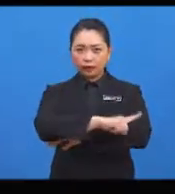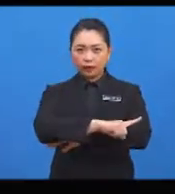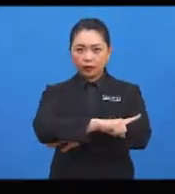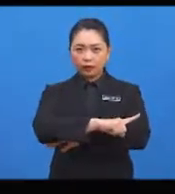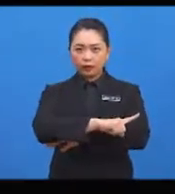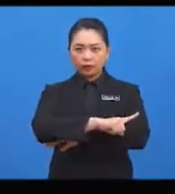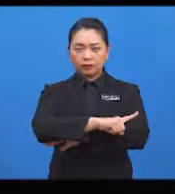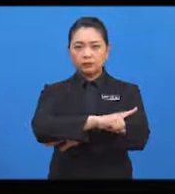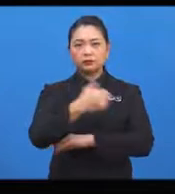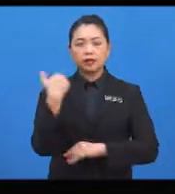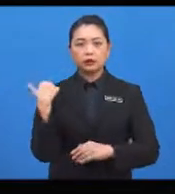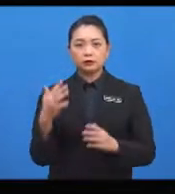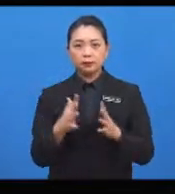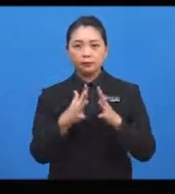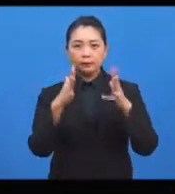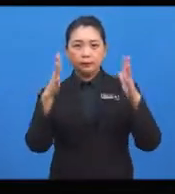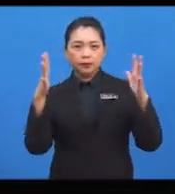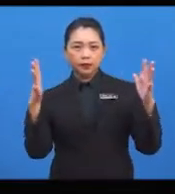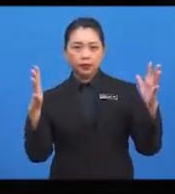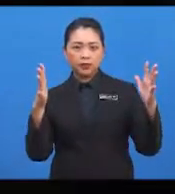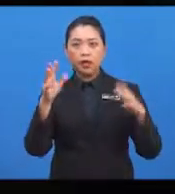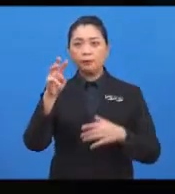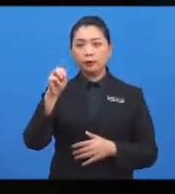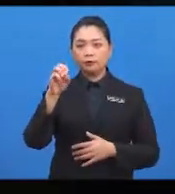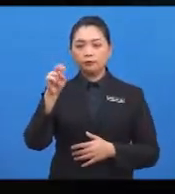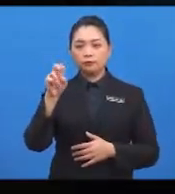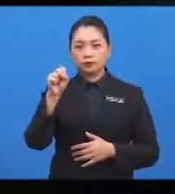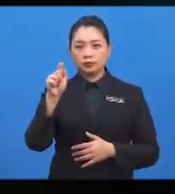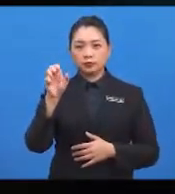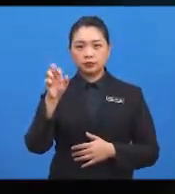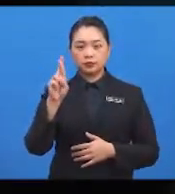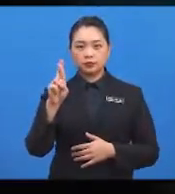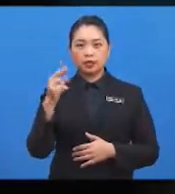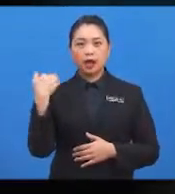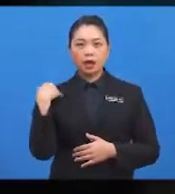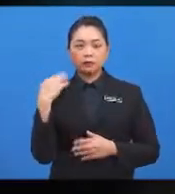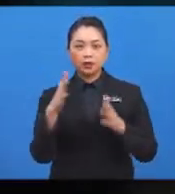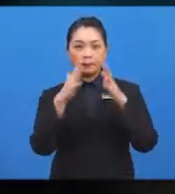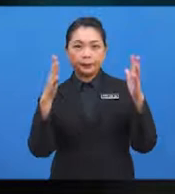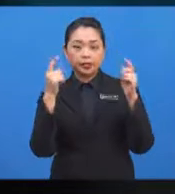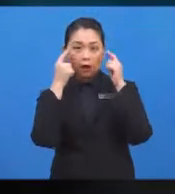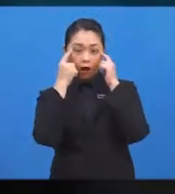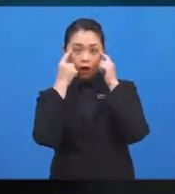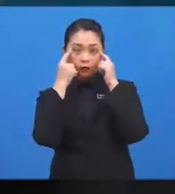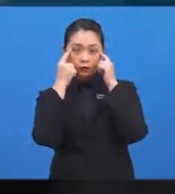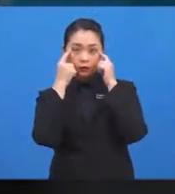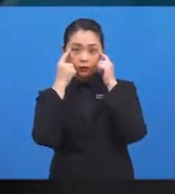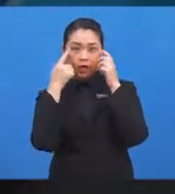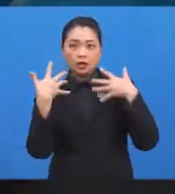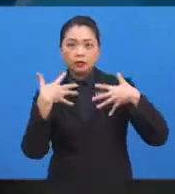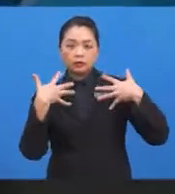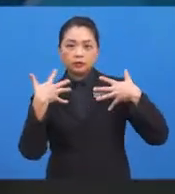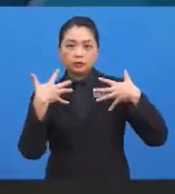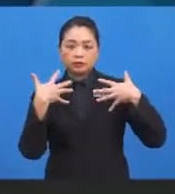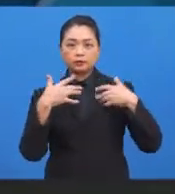a big monster came. It had big eyes, scary big